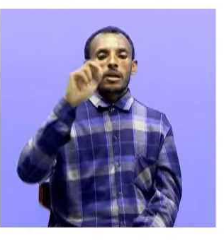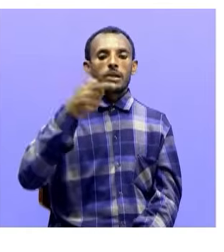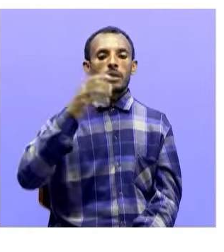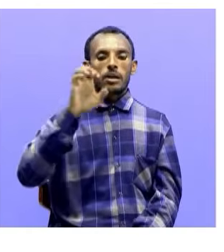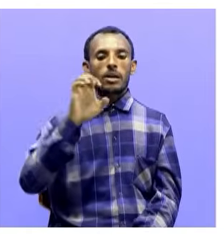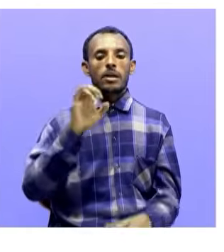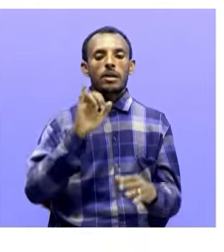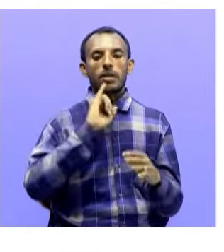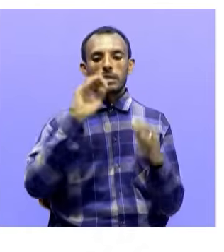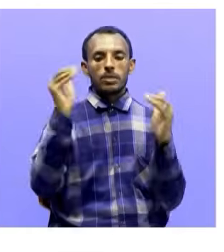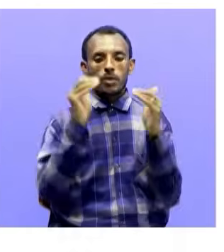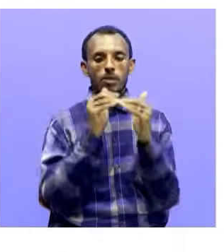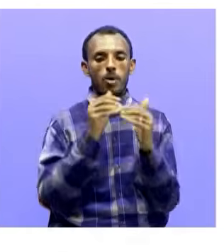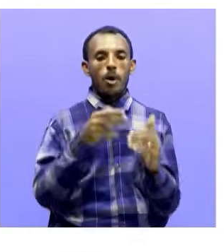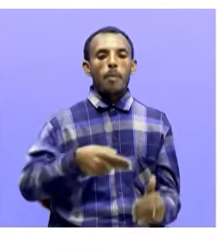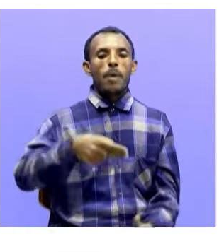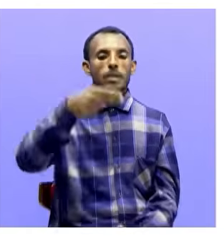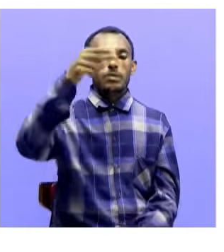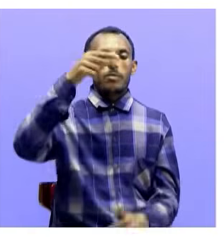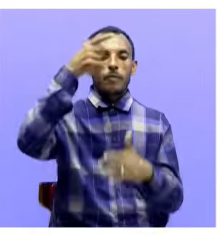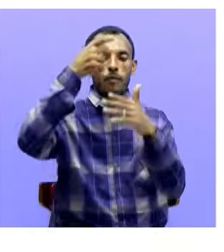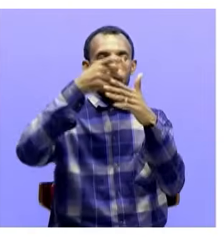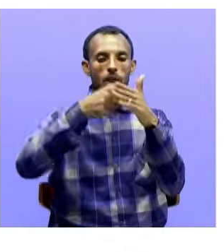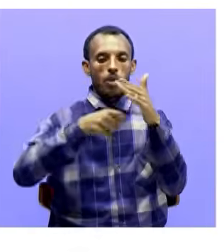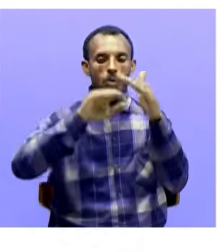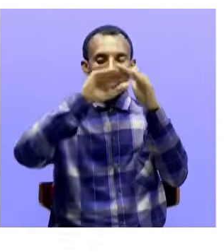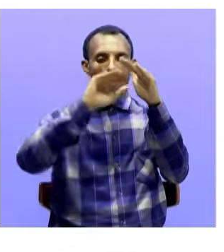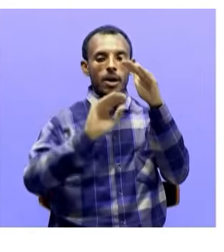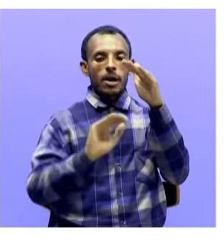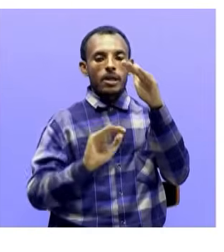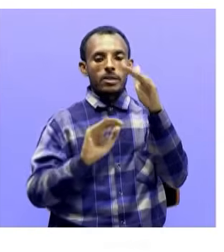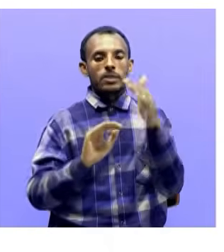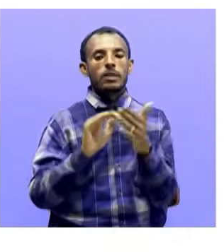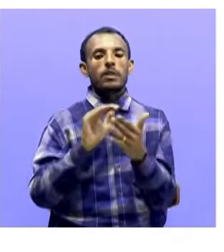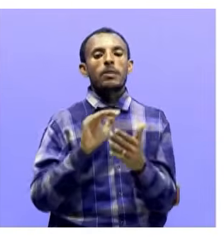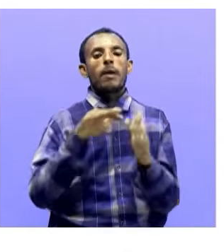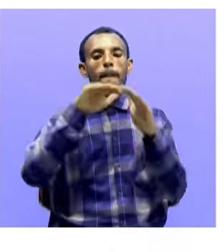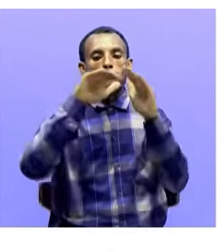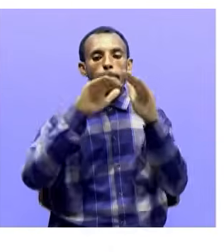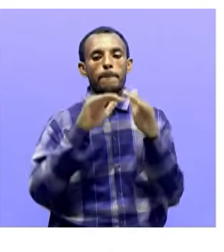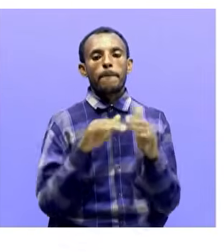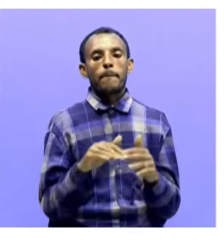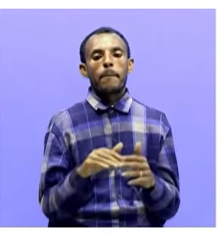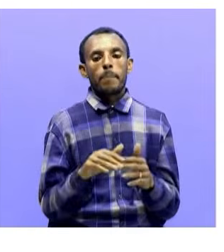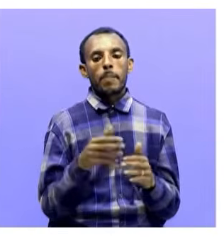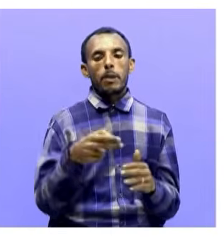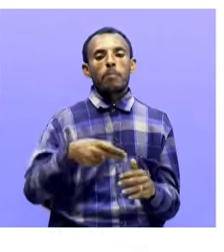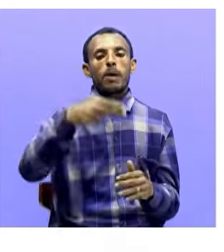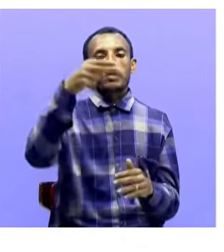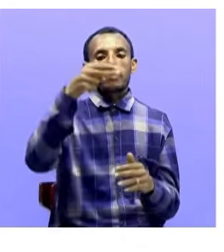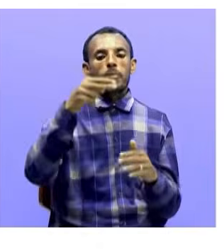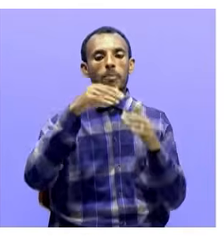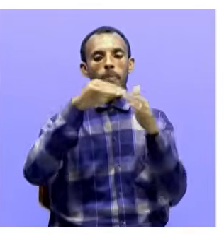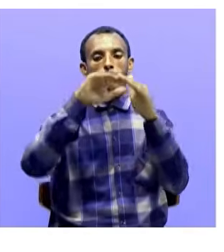is given by maximum value minus minimum value. Max minus mean.